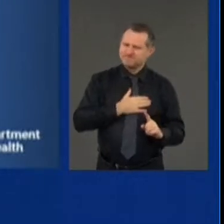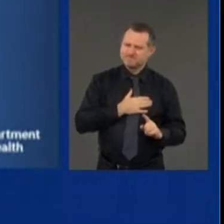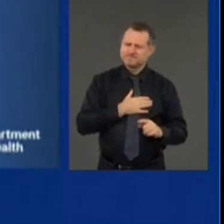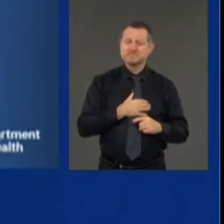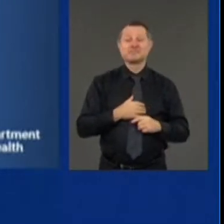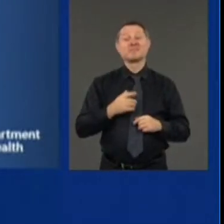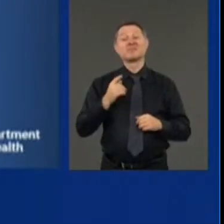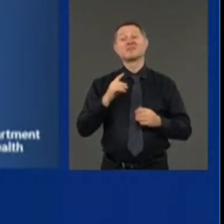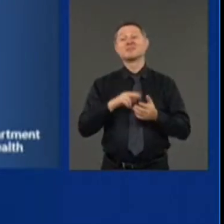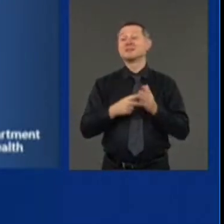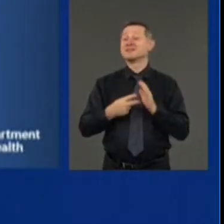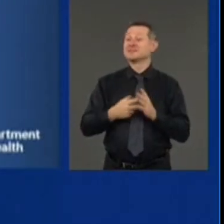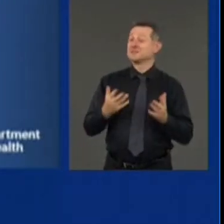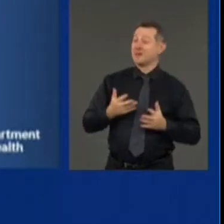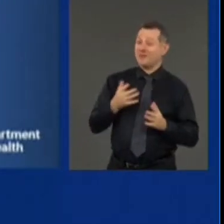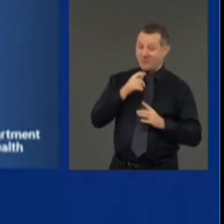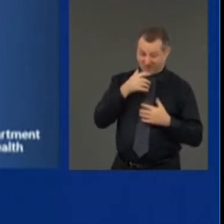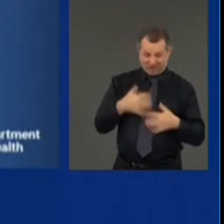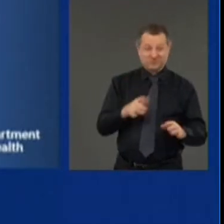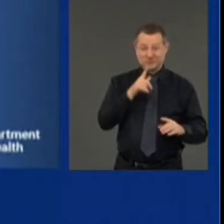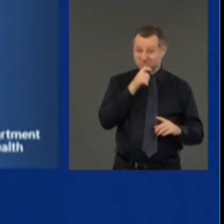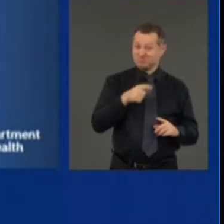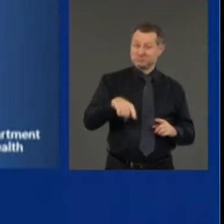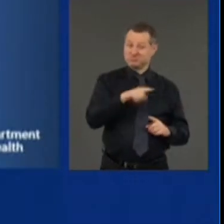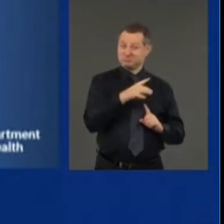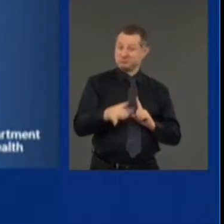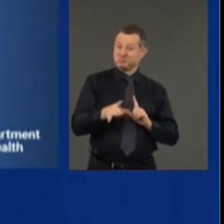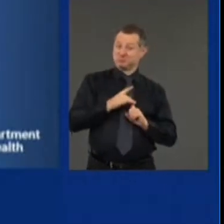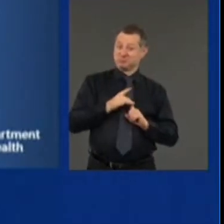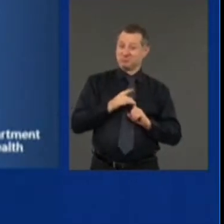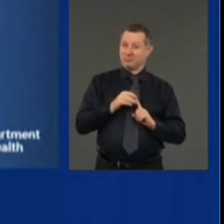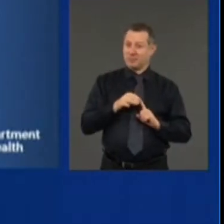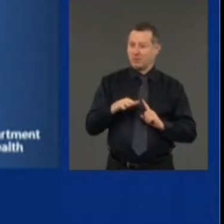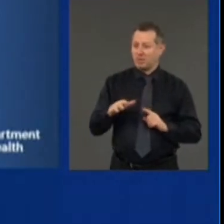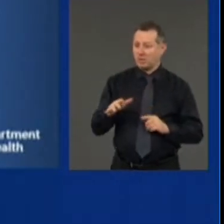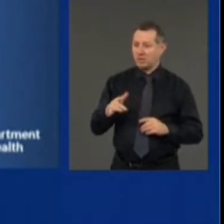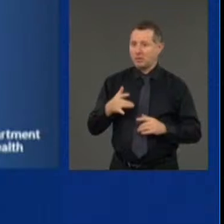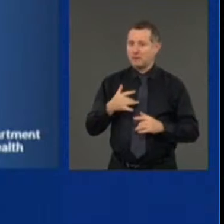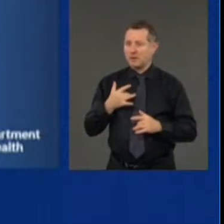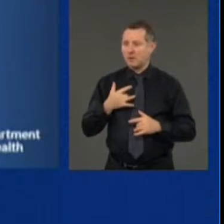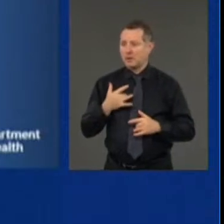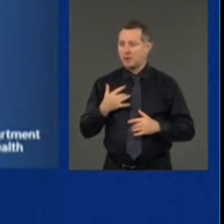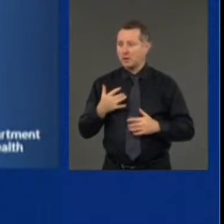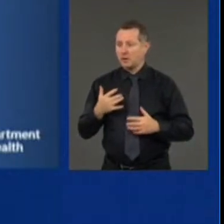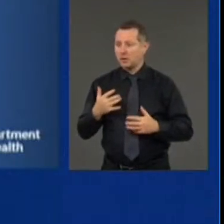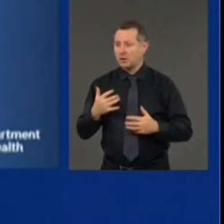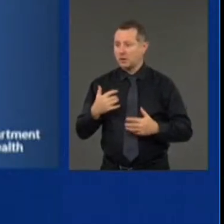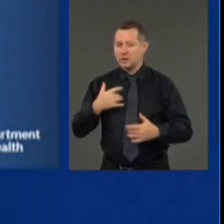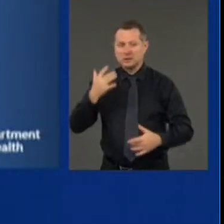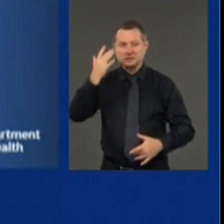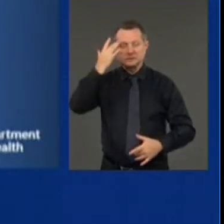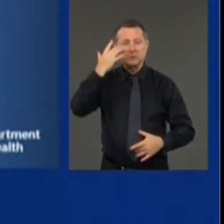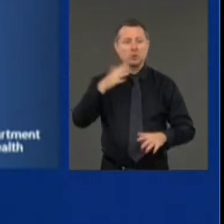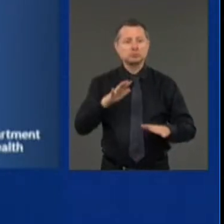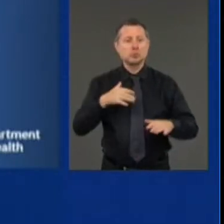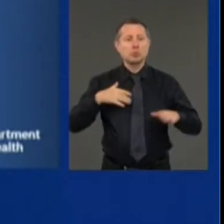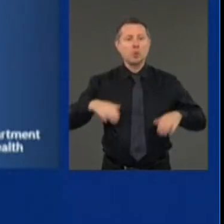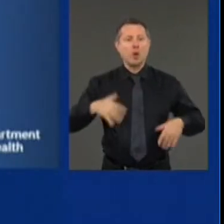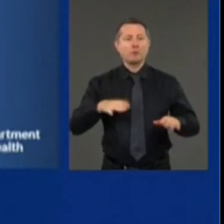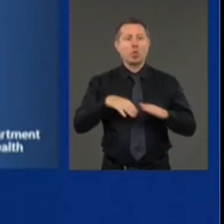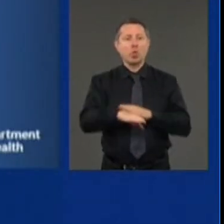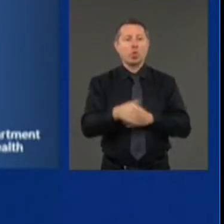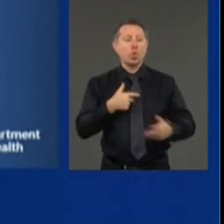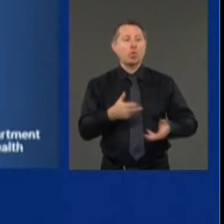before symptom onset, this dedication may have inadvertently led to unintended consequences. Most nursing